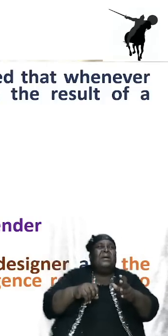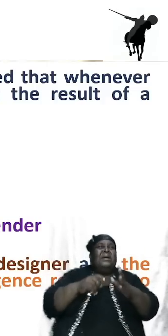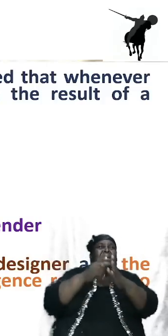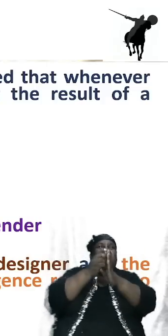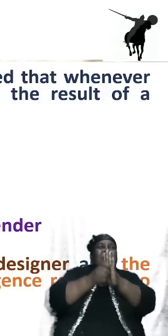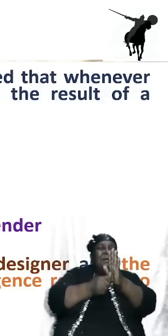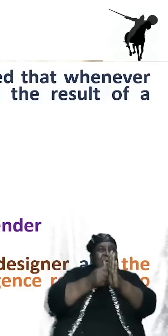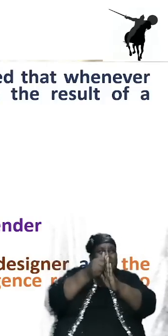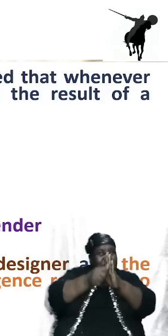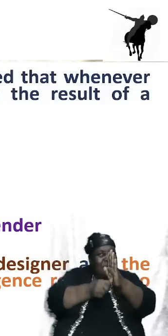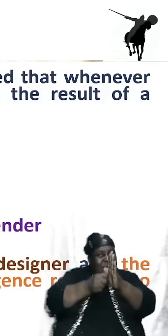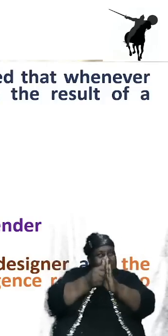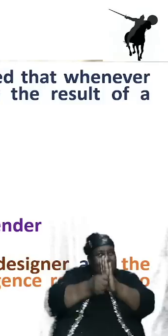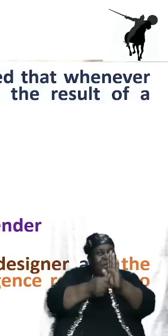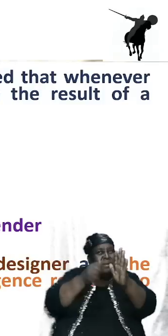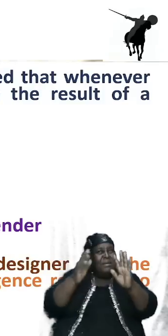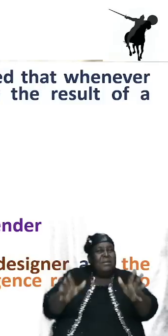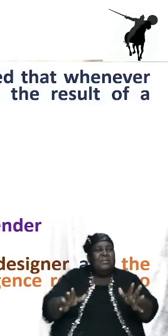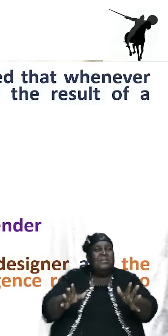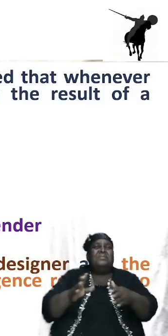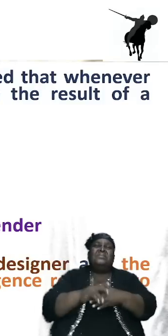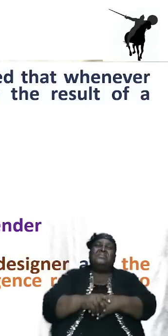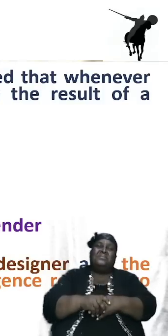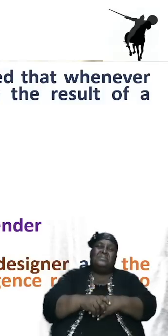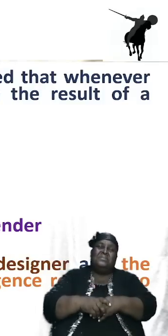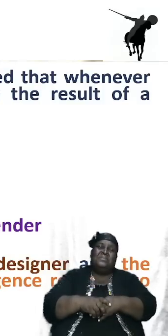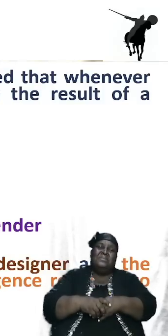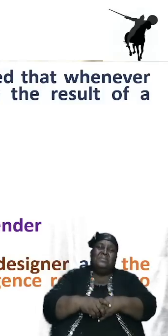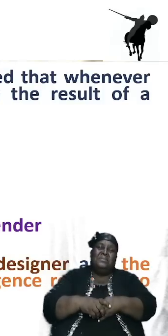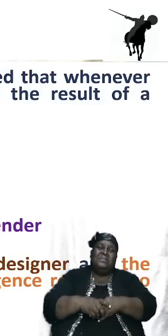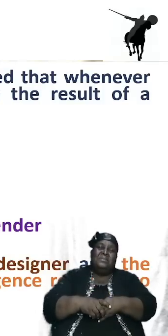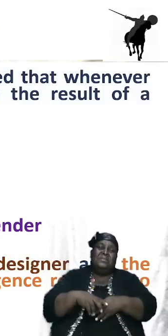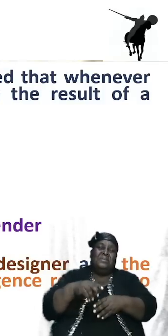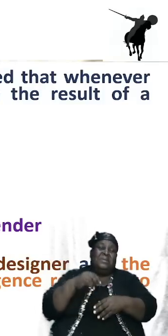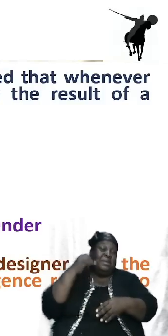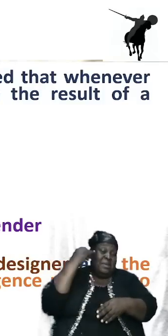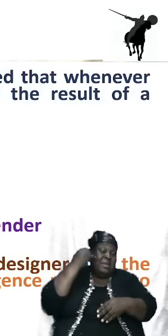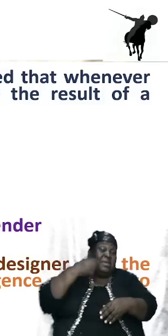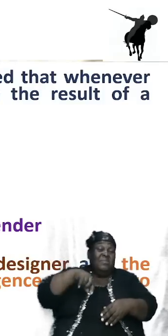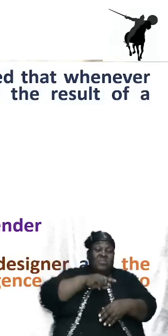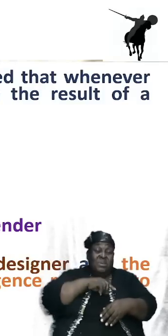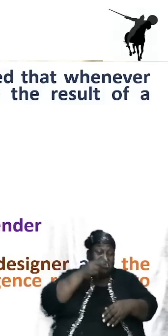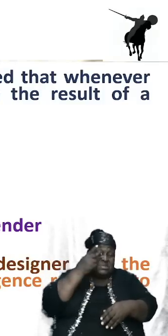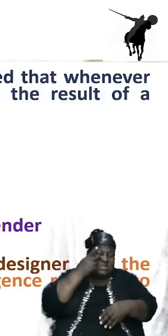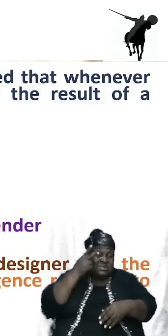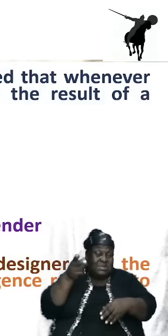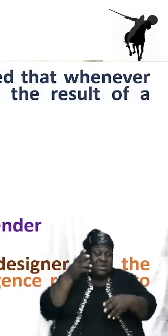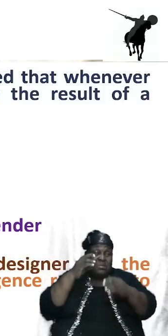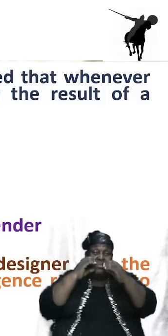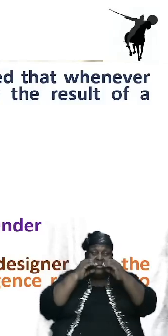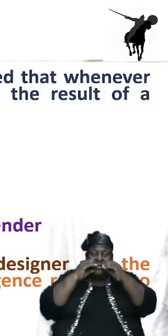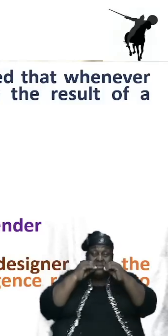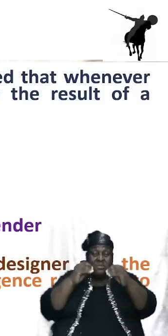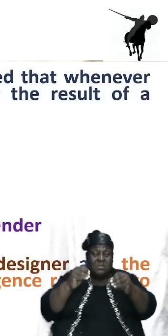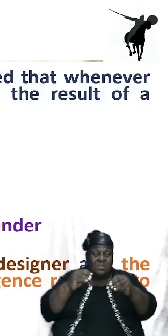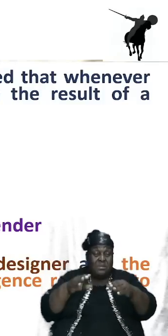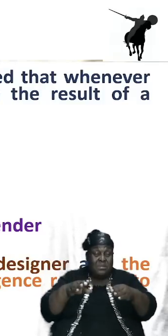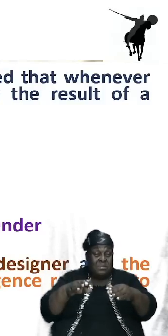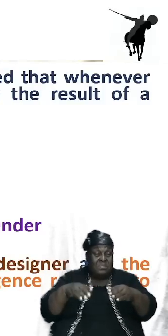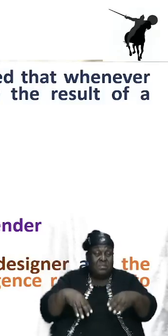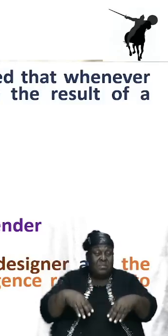an intelligent sender. So, for example, if we see a message and there is repetition to